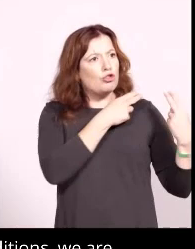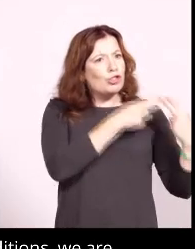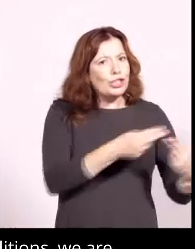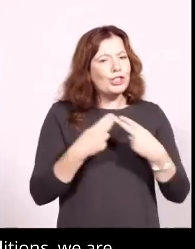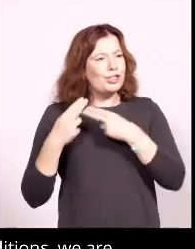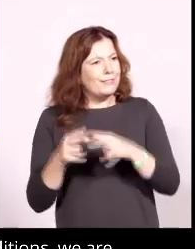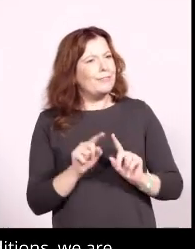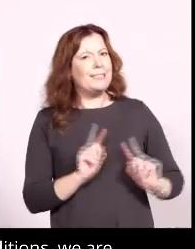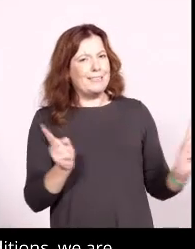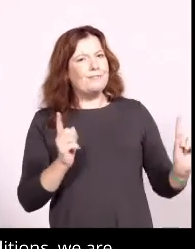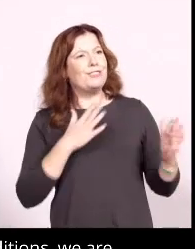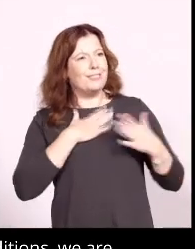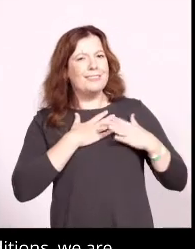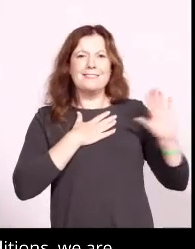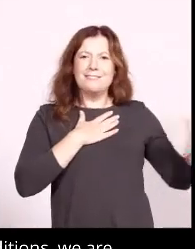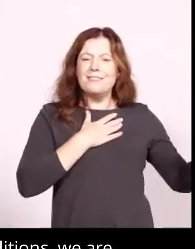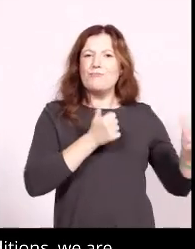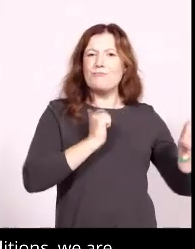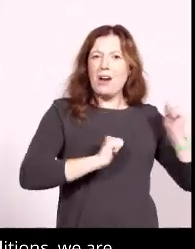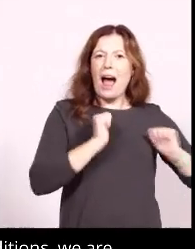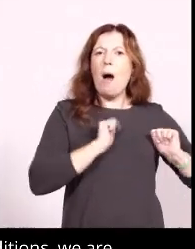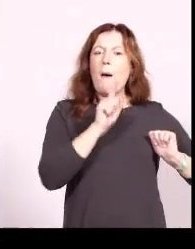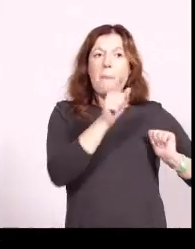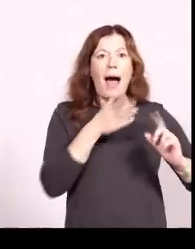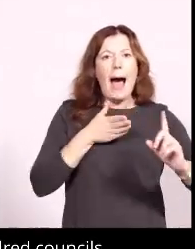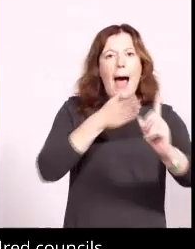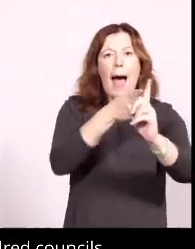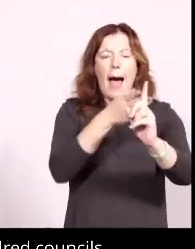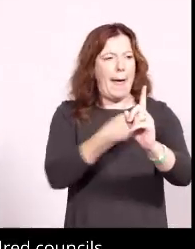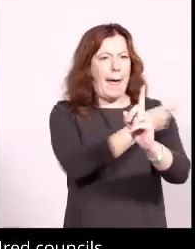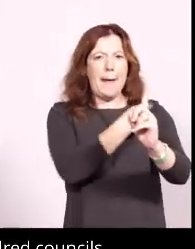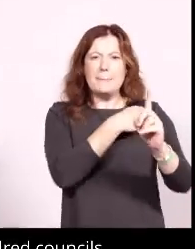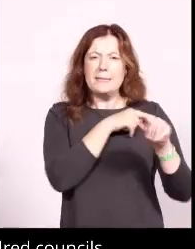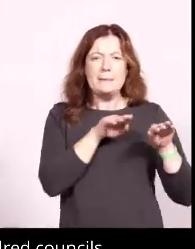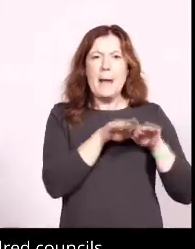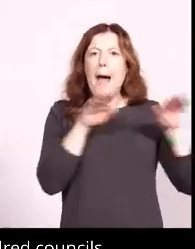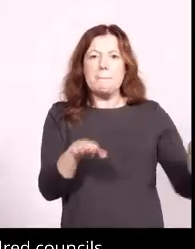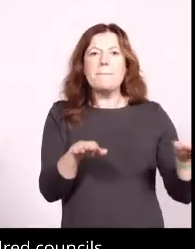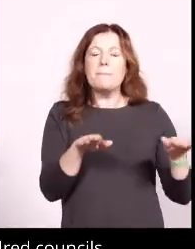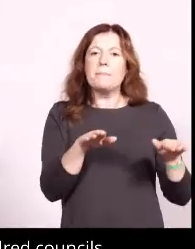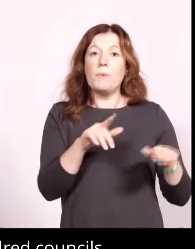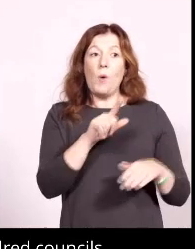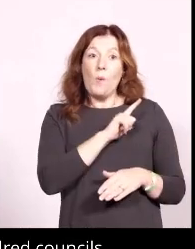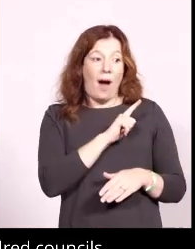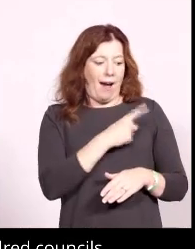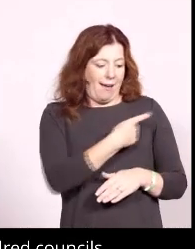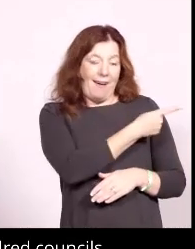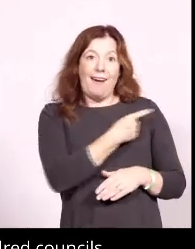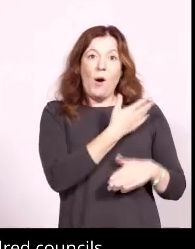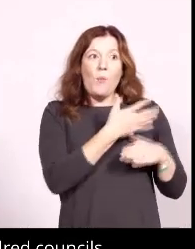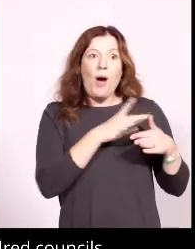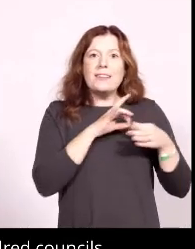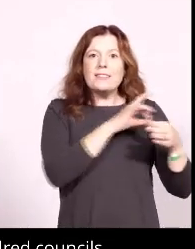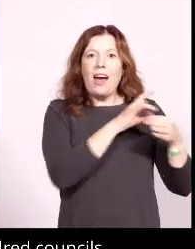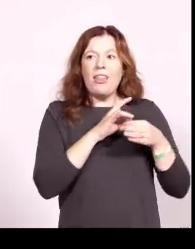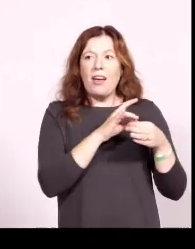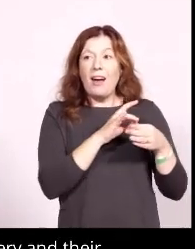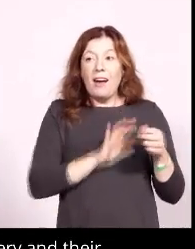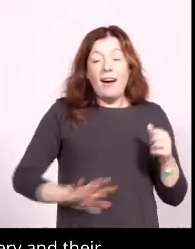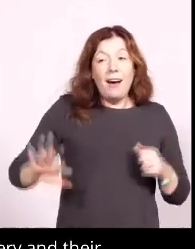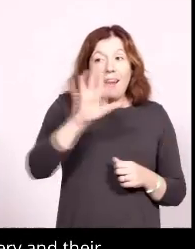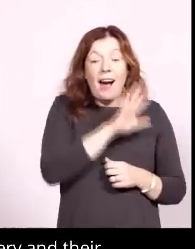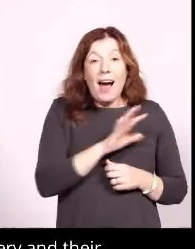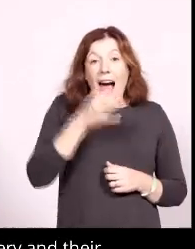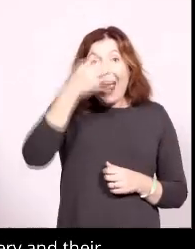traditions, we are clear about our shared ambitions, because together we have ensured that well over 100 councils